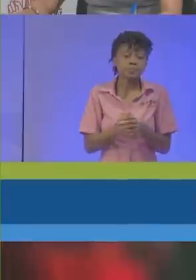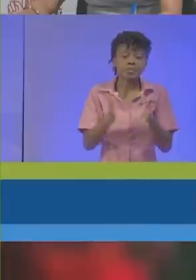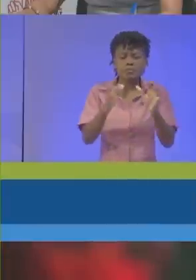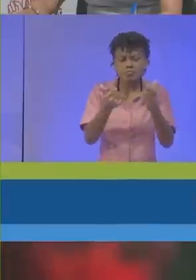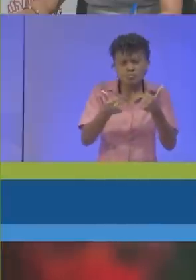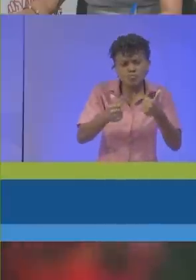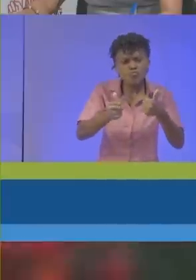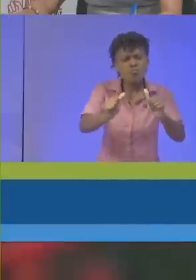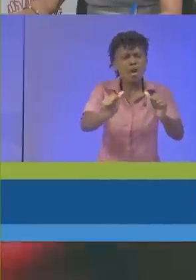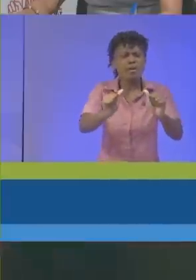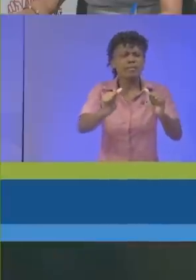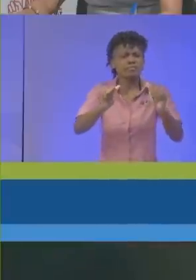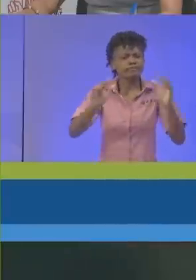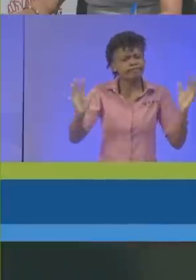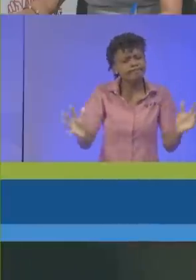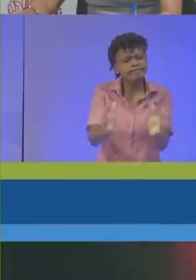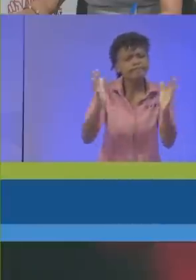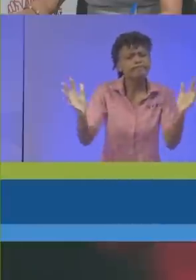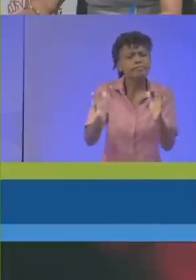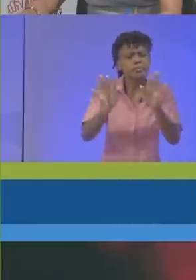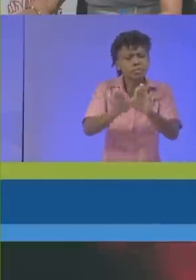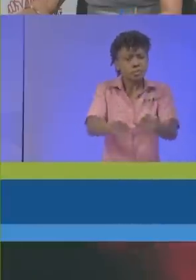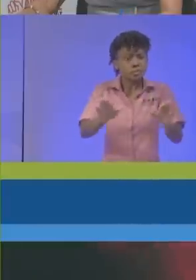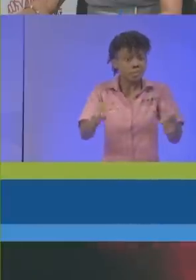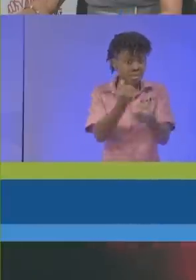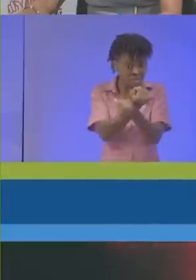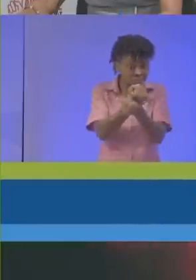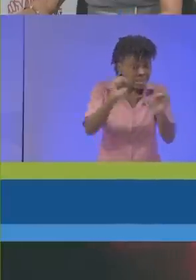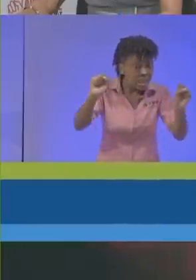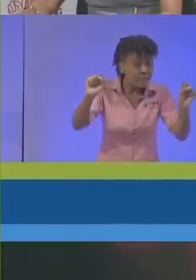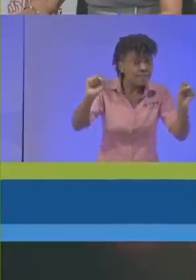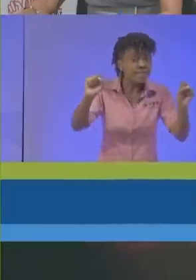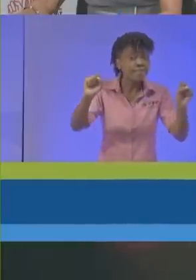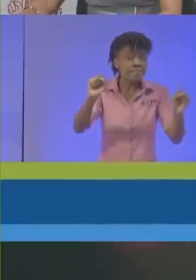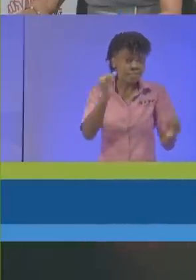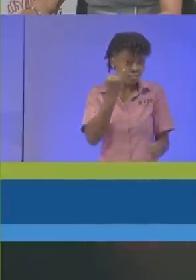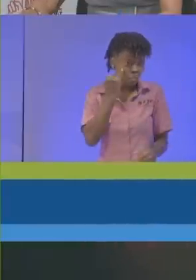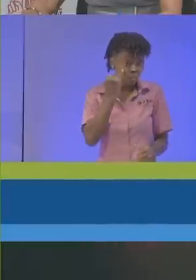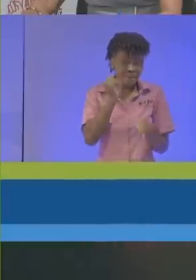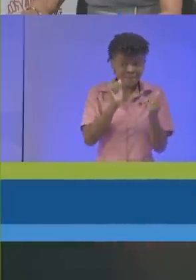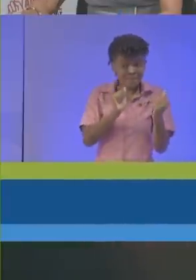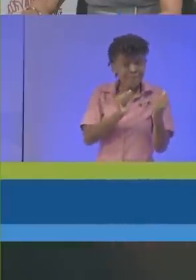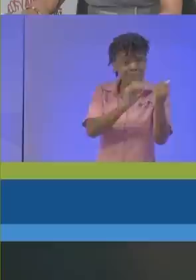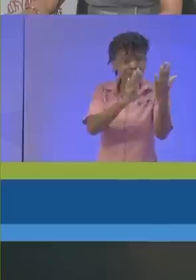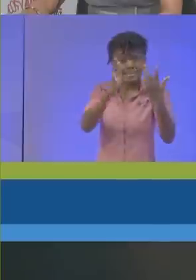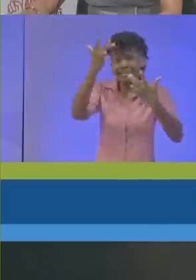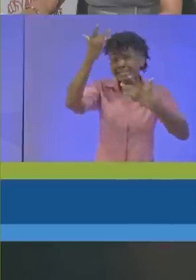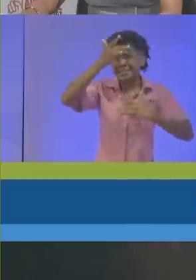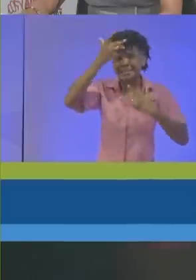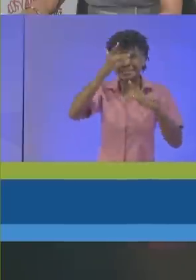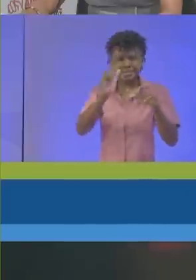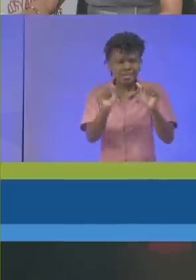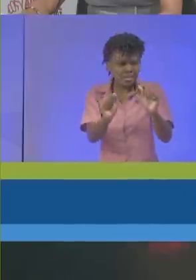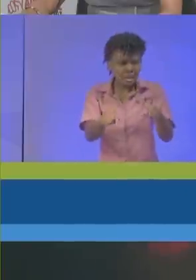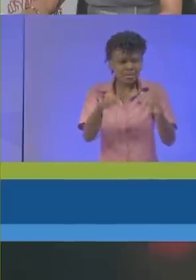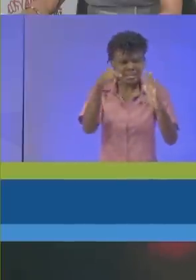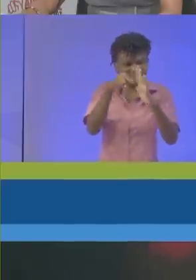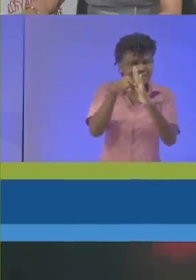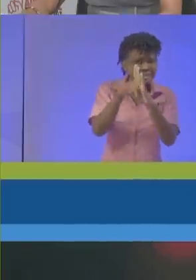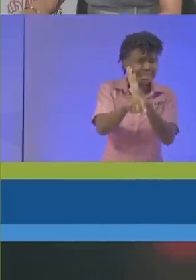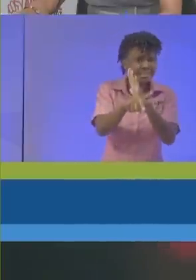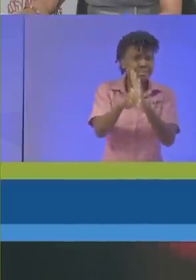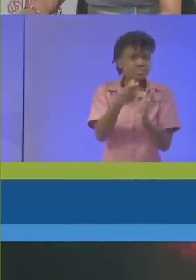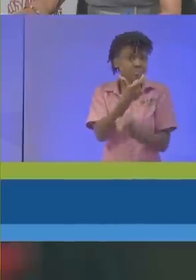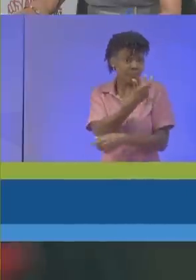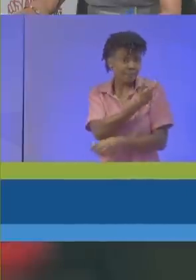by directly combating key diseases that can kill children and by providing a platform for